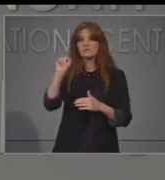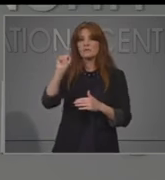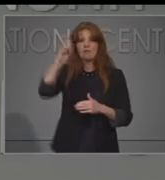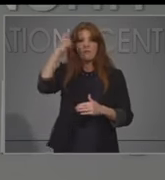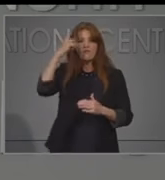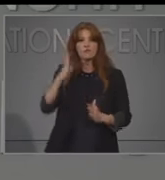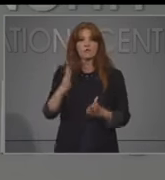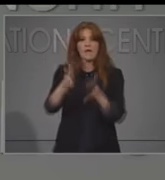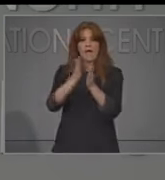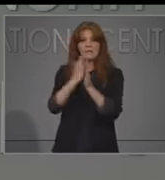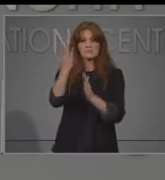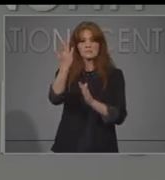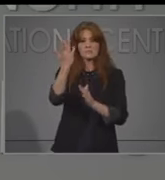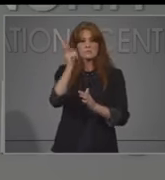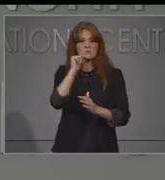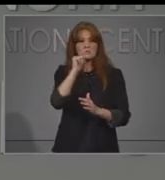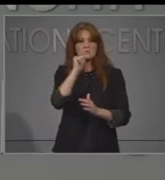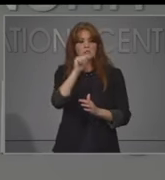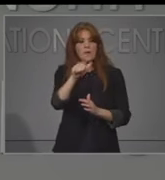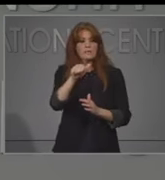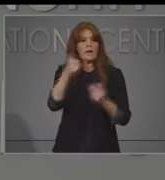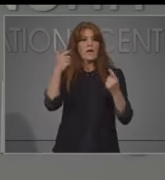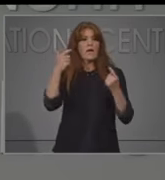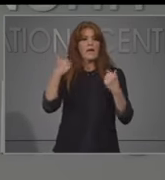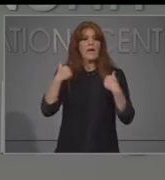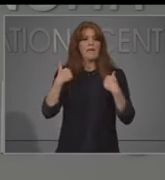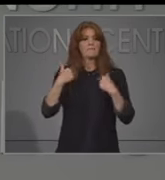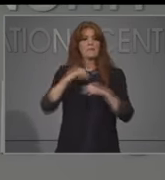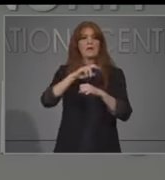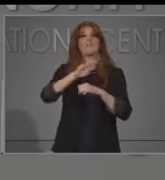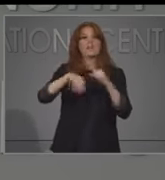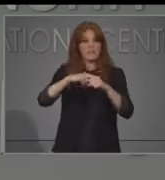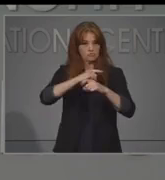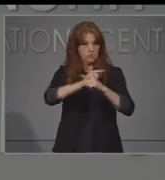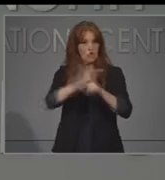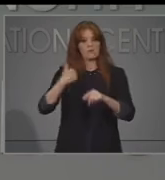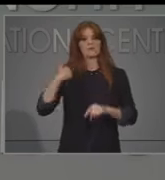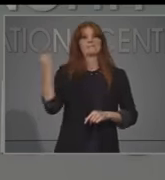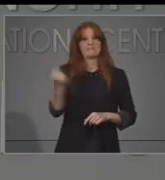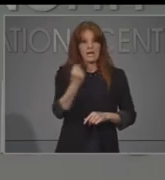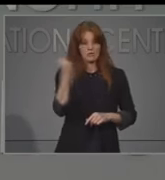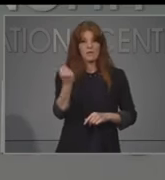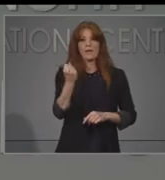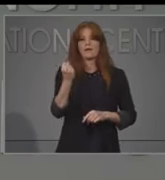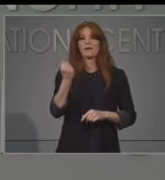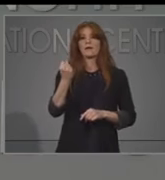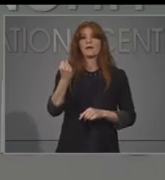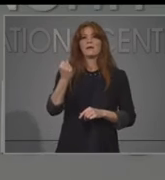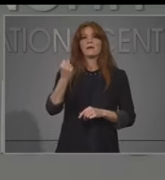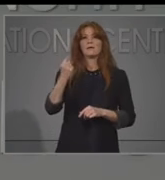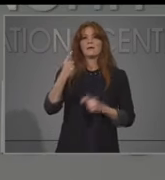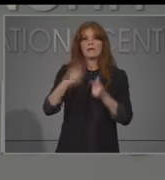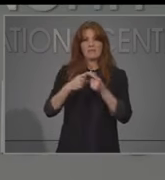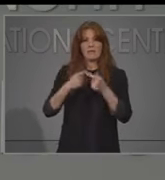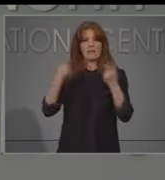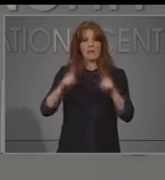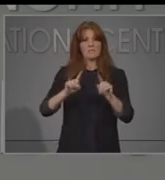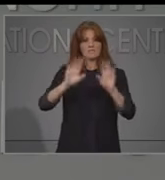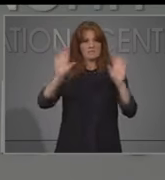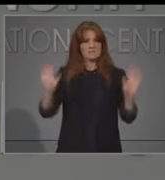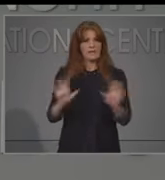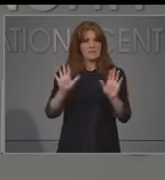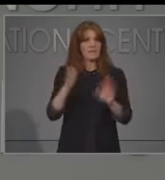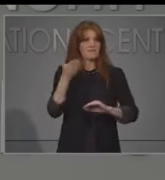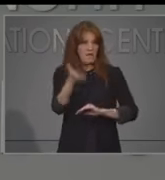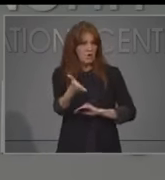about why not having the guard out on Saturday night, and I know that the city requested it for Sunday. Do you